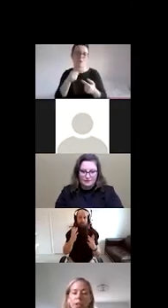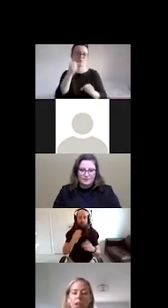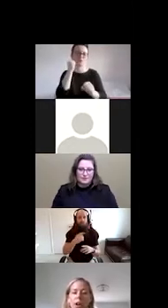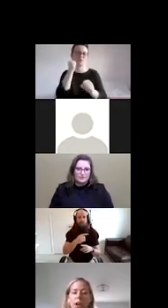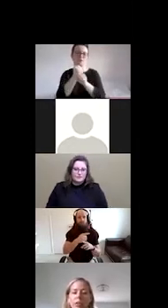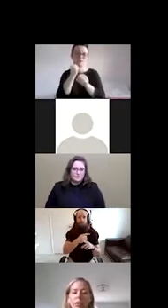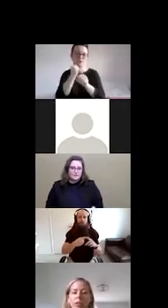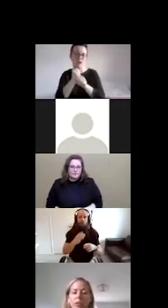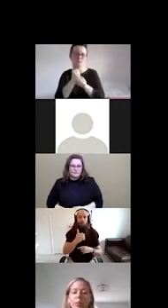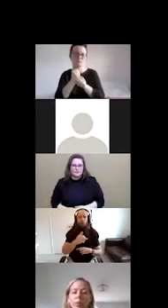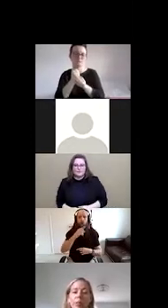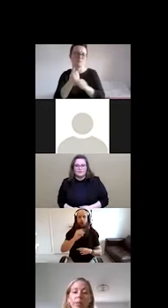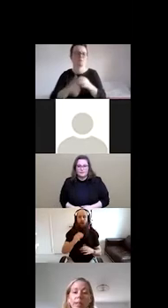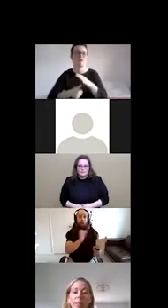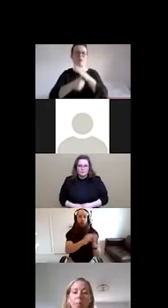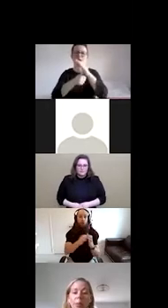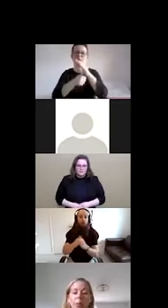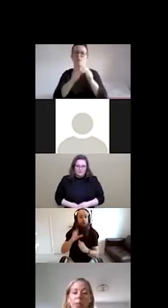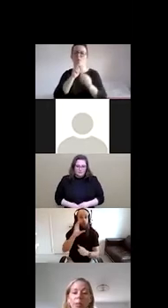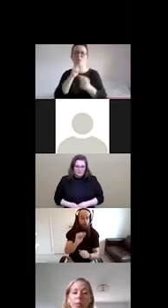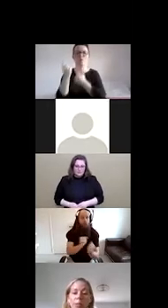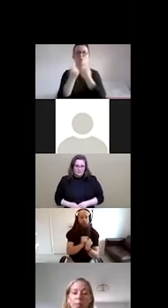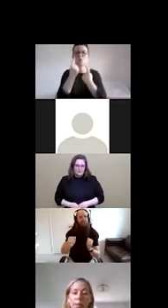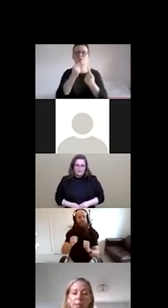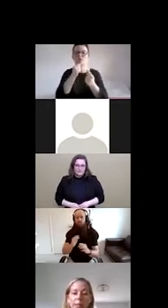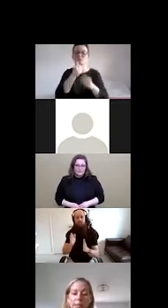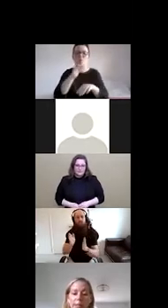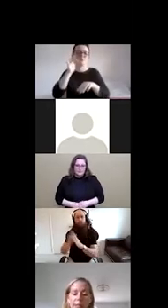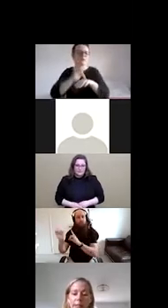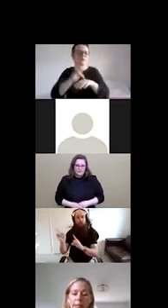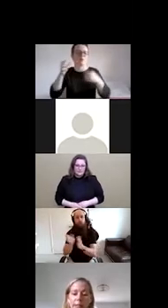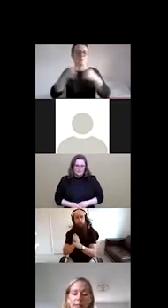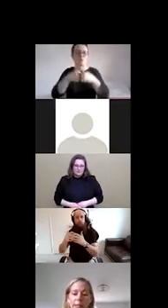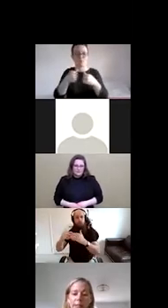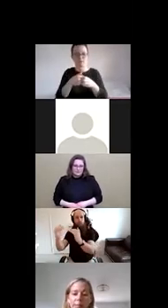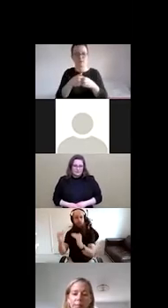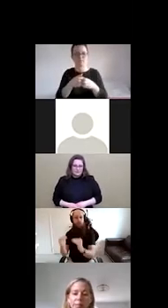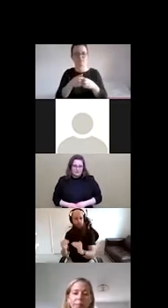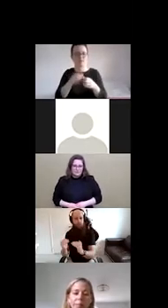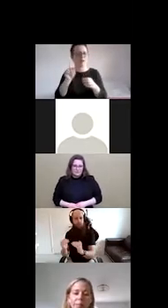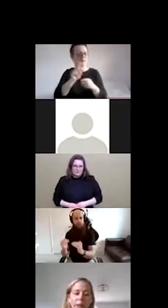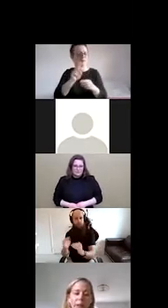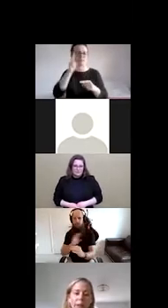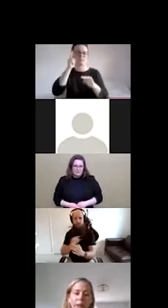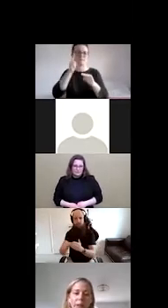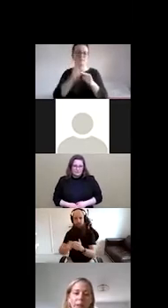much on specifically on persons with disabilities.